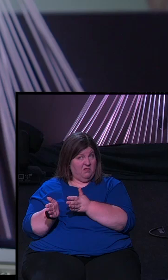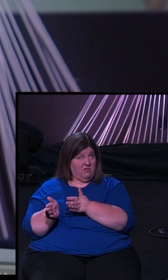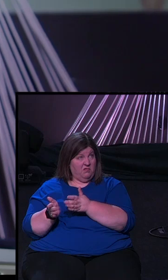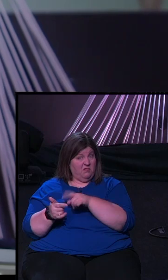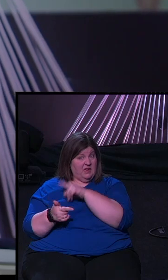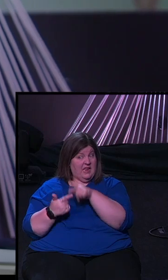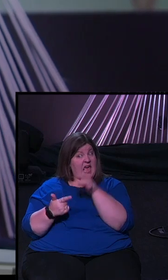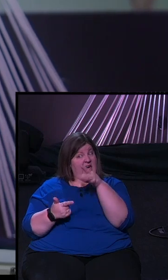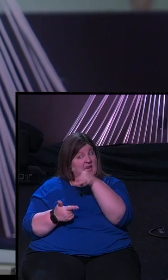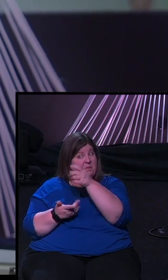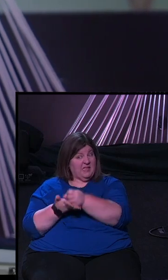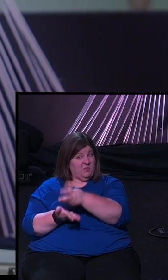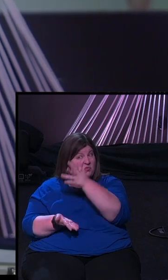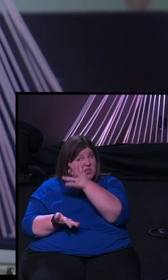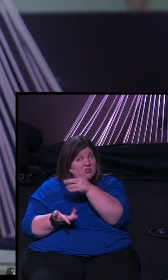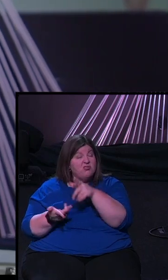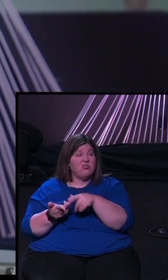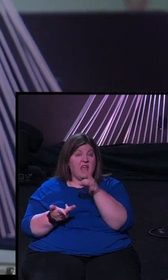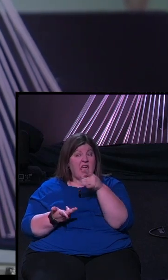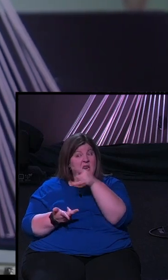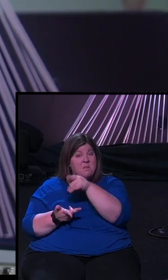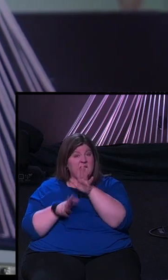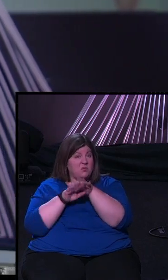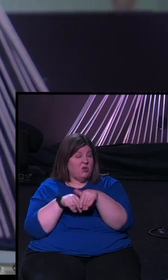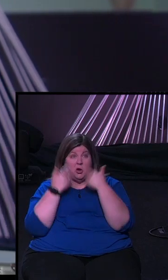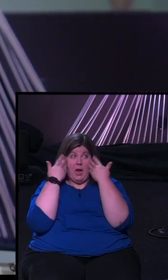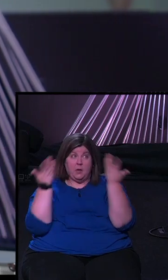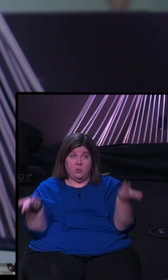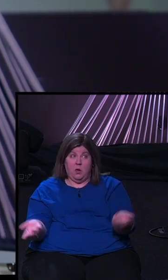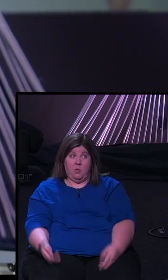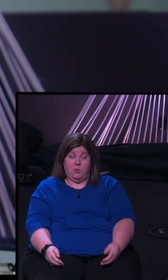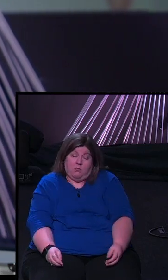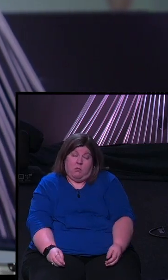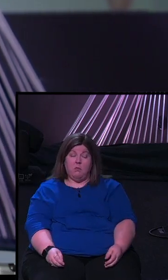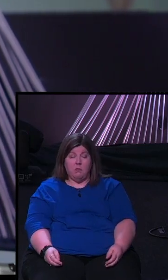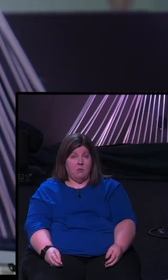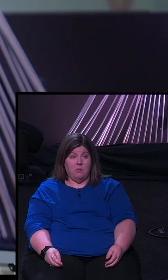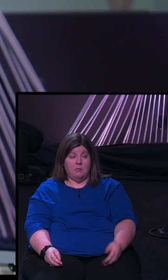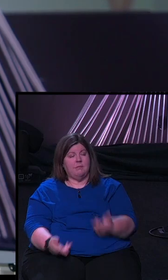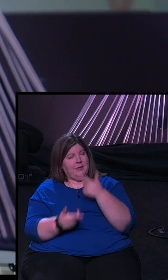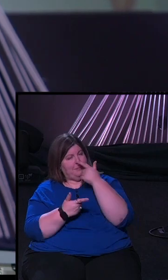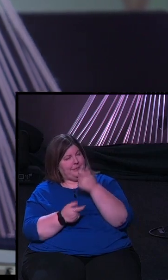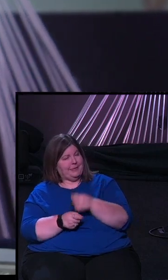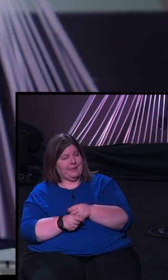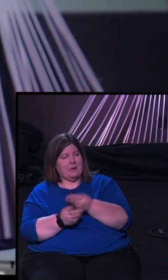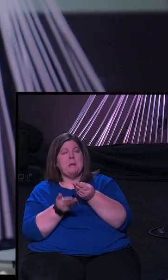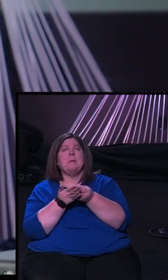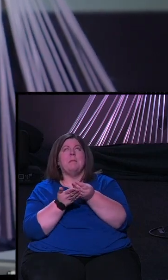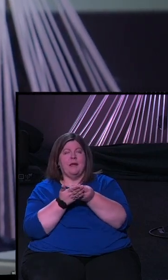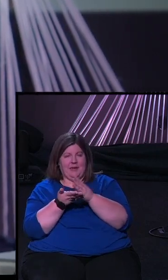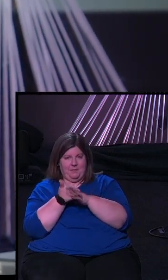Did they hate him because he was wealthy? Did they hate him because he was a traitor? I don't know why they hate him. But it's interesting. Money often